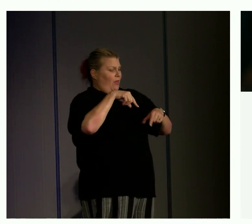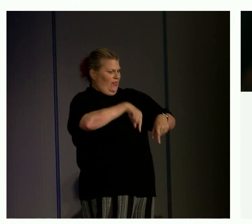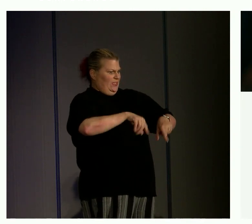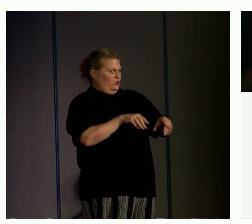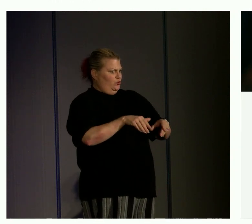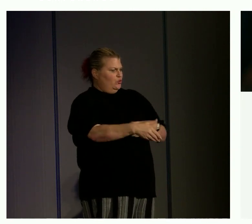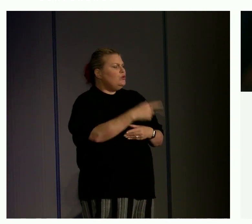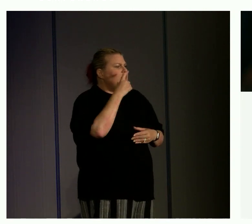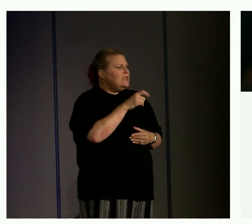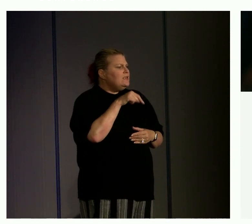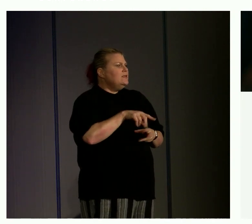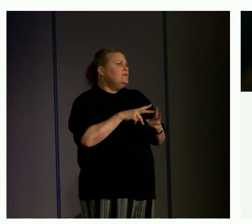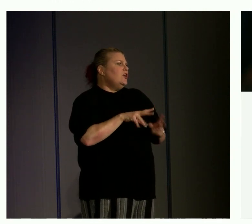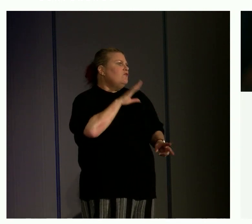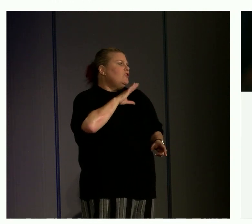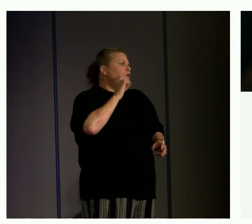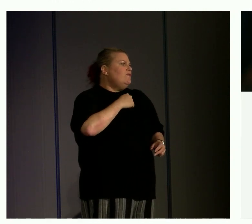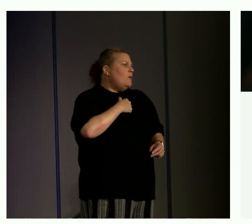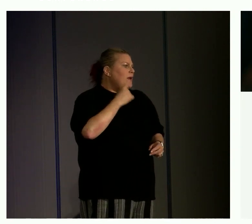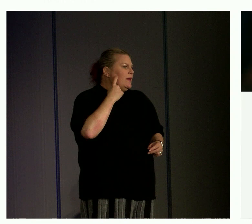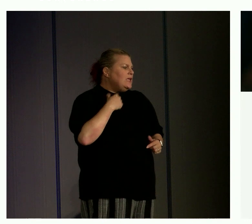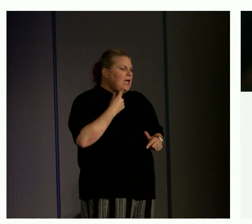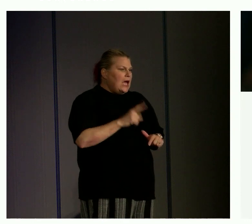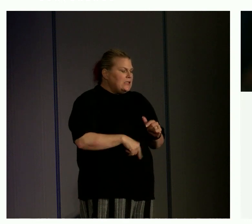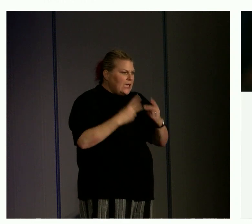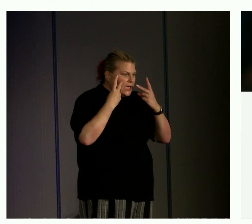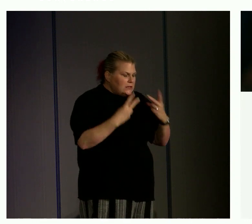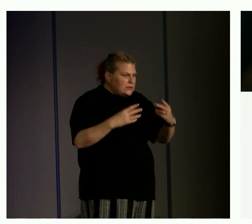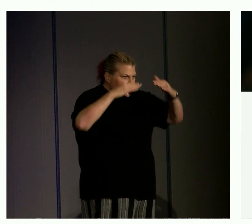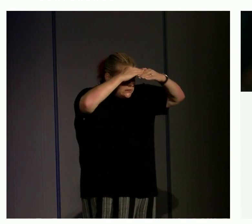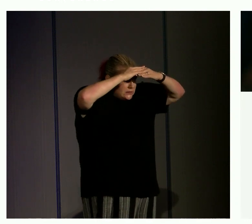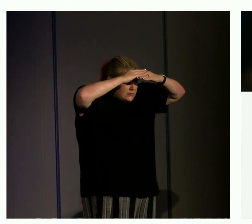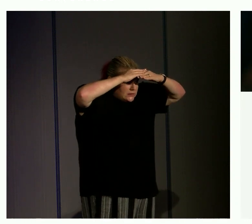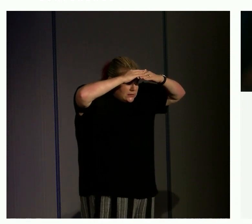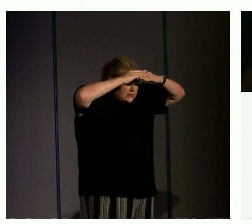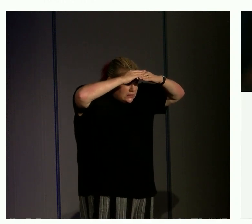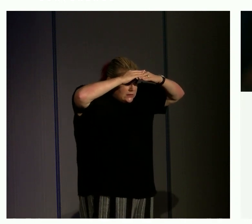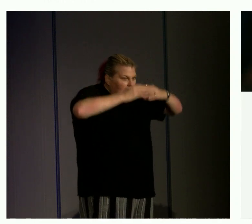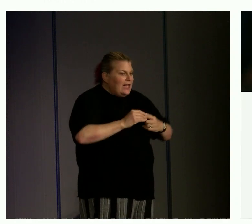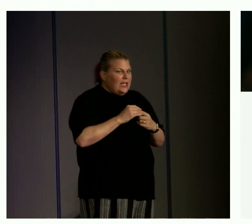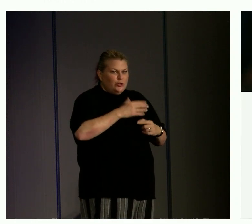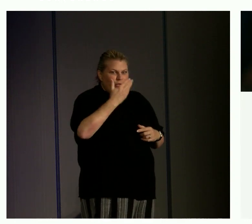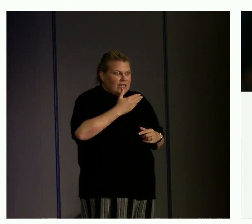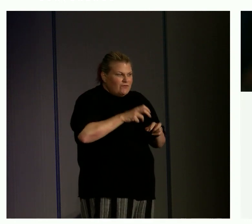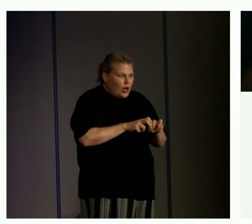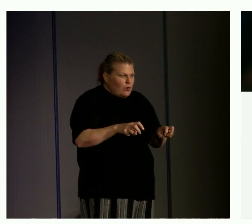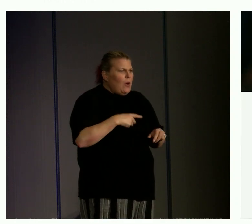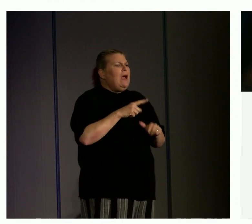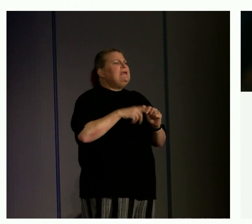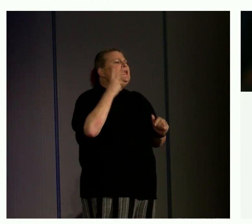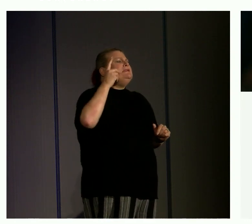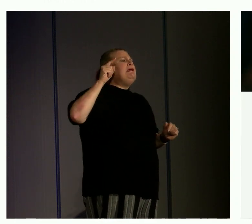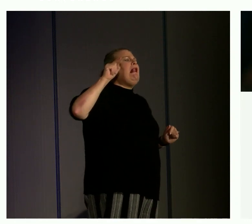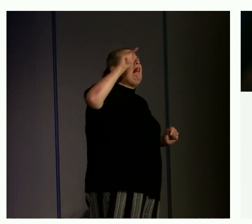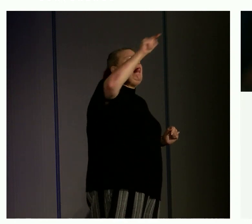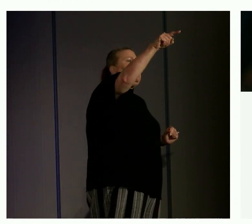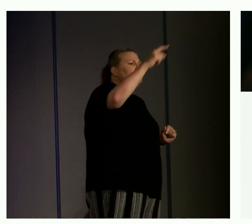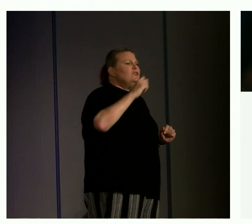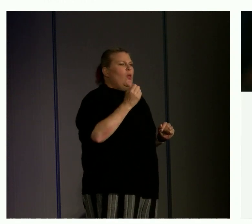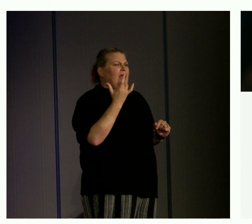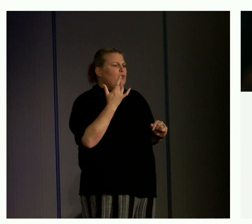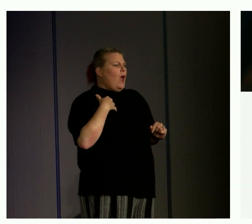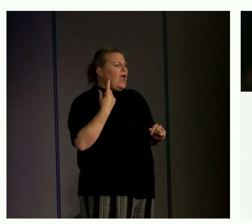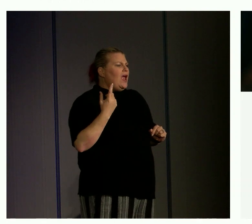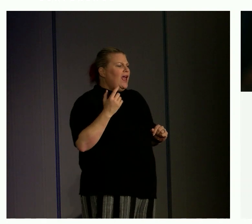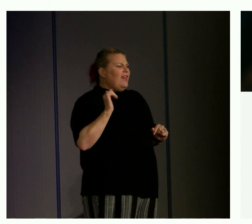that's very frustrating for me, because I cannot see you except if you are in the front row, so that's why I was traveling when